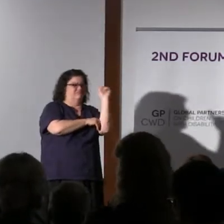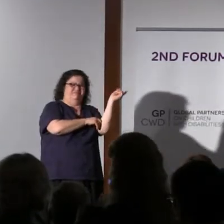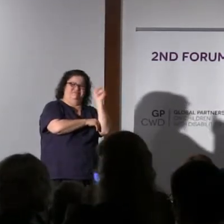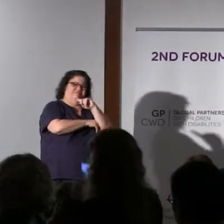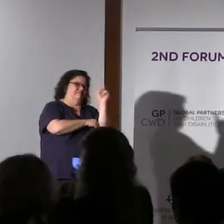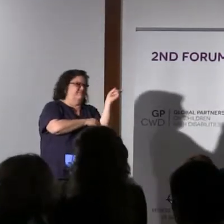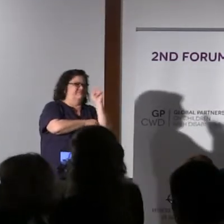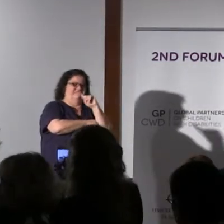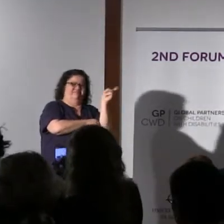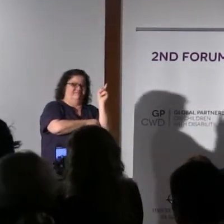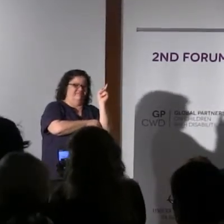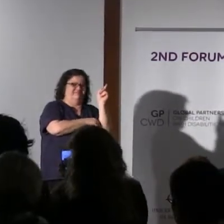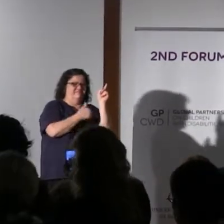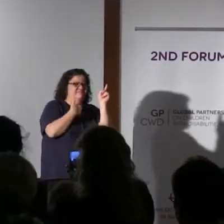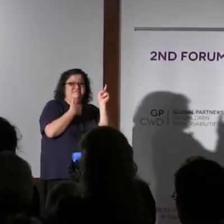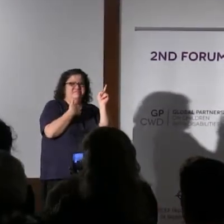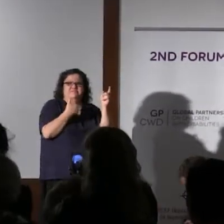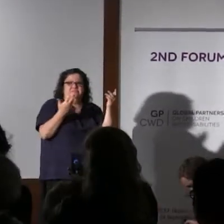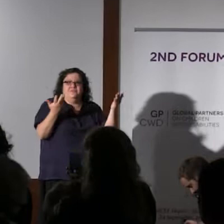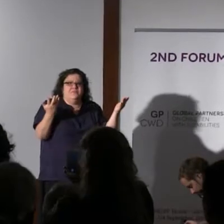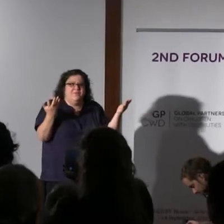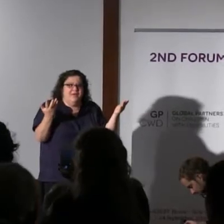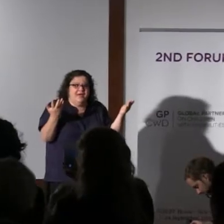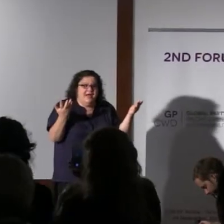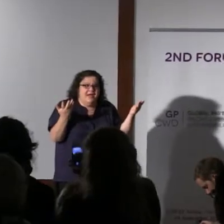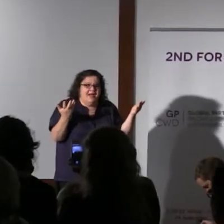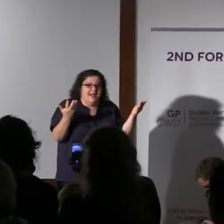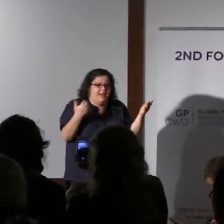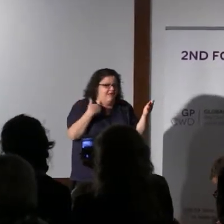my friends are here.